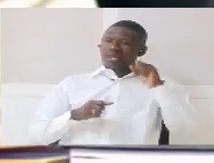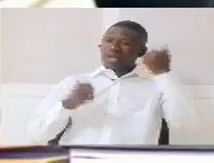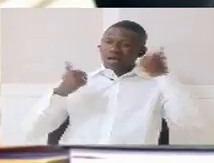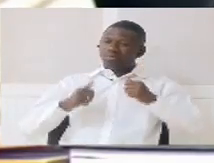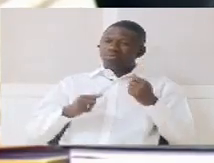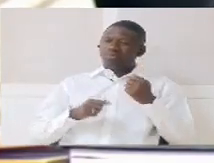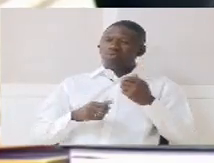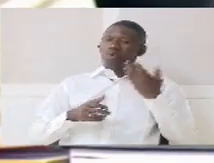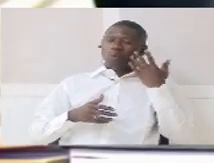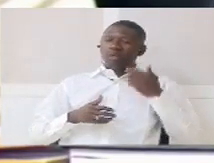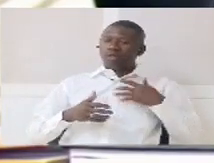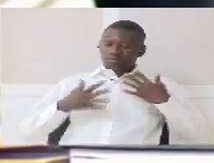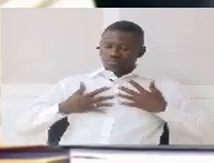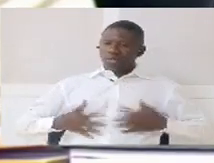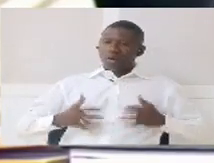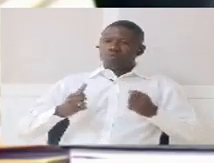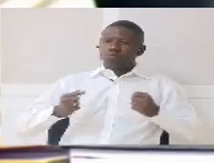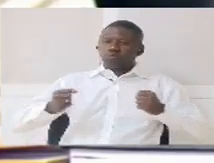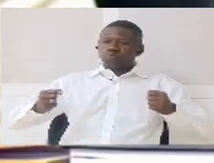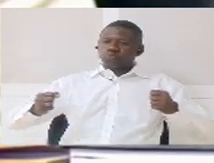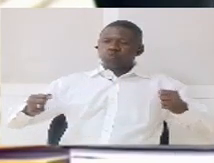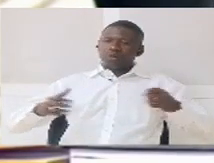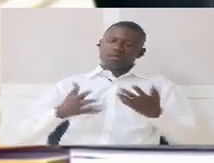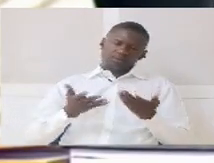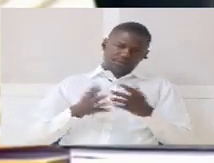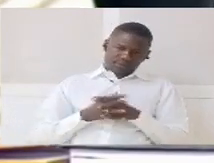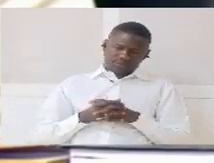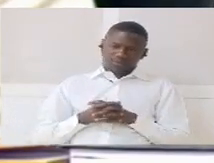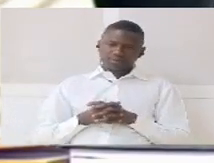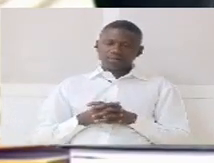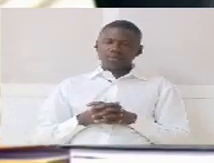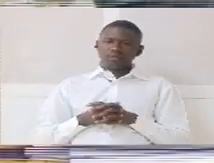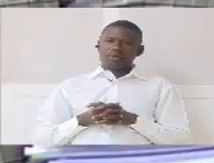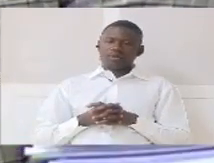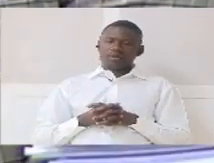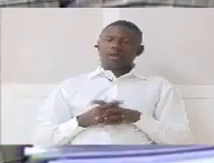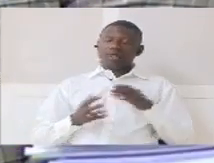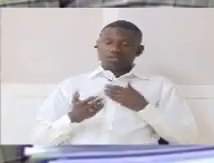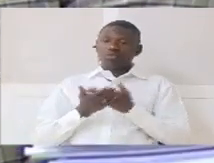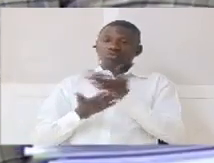Yes, yes. And it was common knowledge also in the prison that